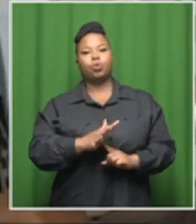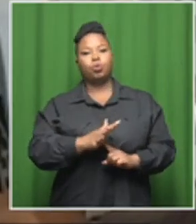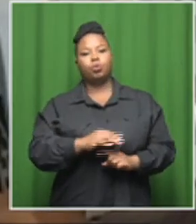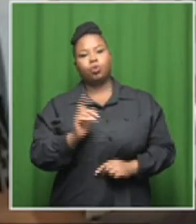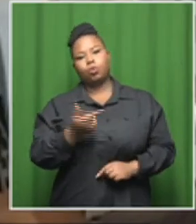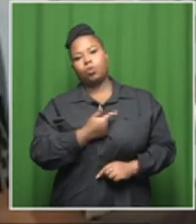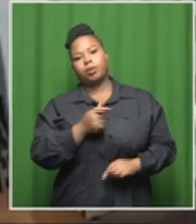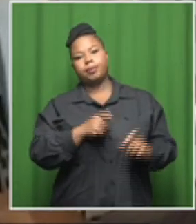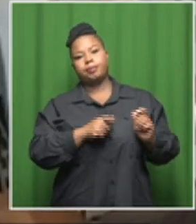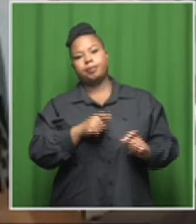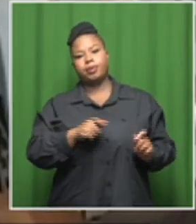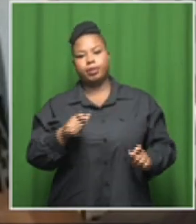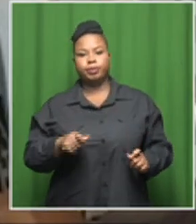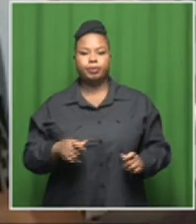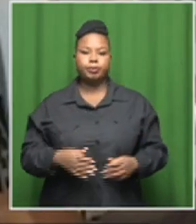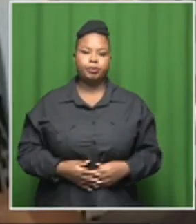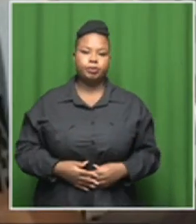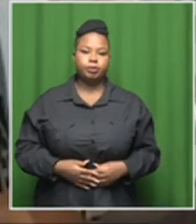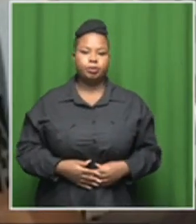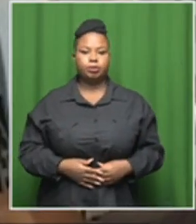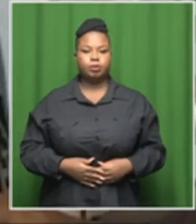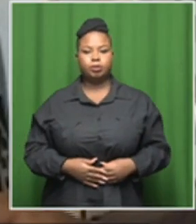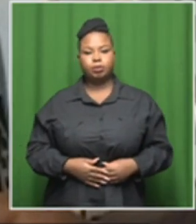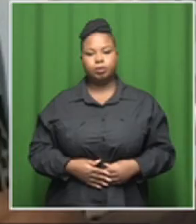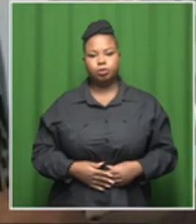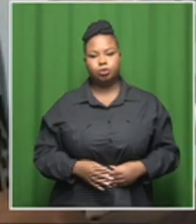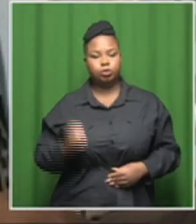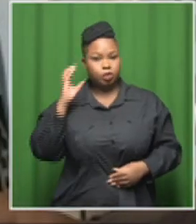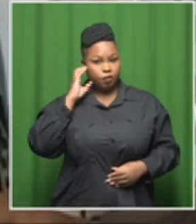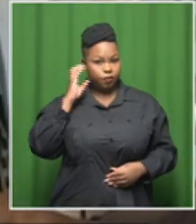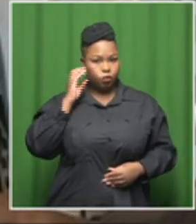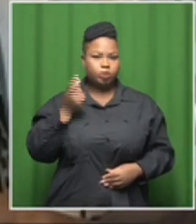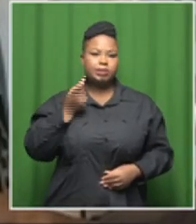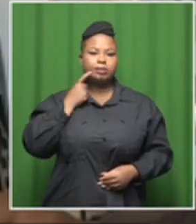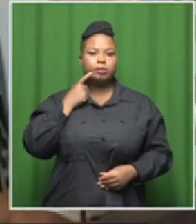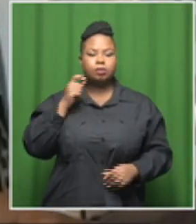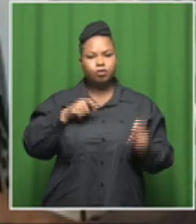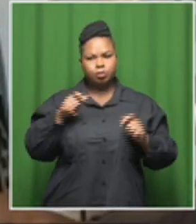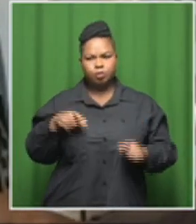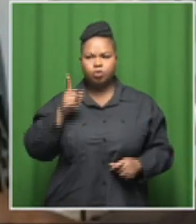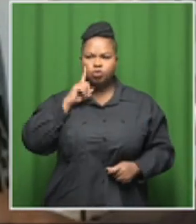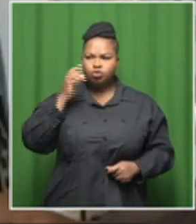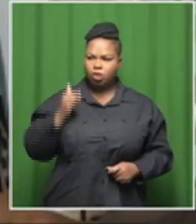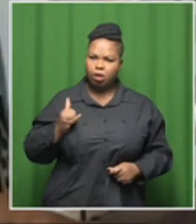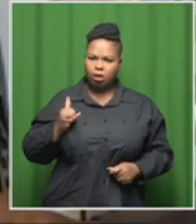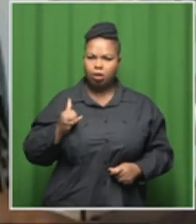every individual's phone. So that makes it easier for people to check